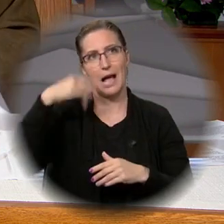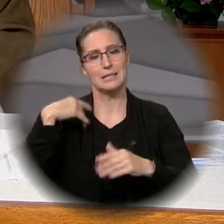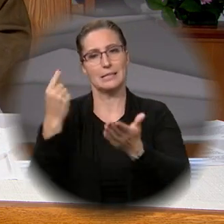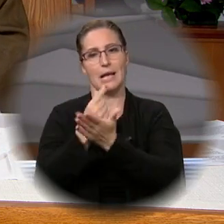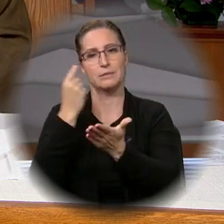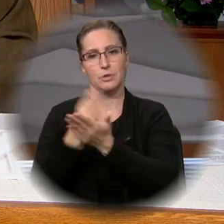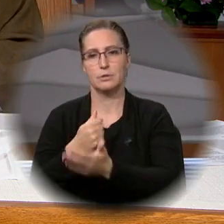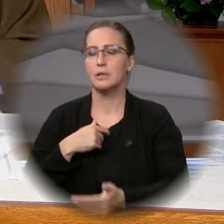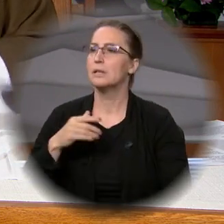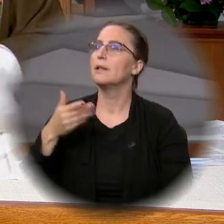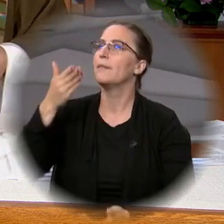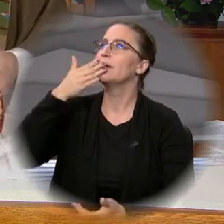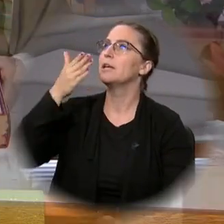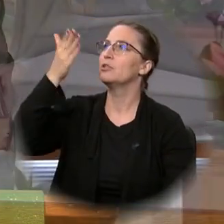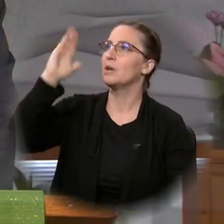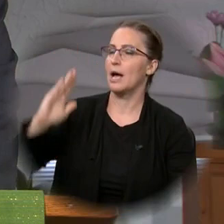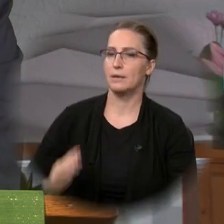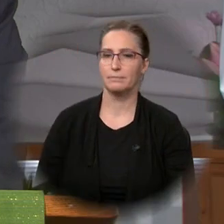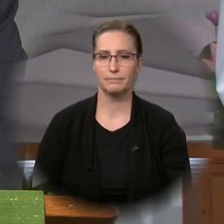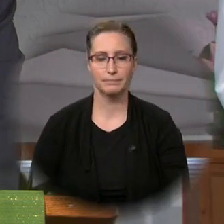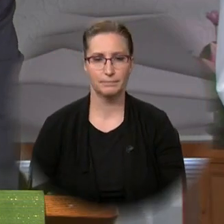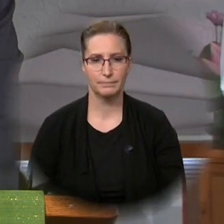Lord. Thanks be to God.